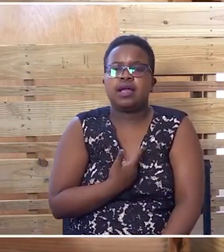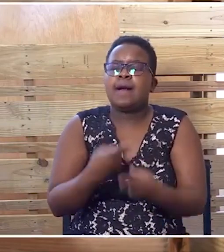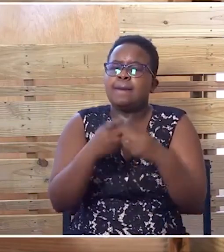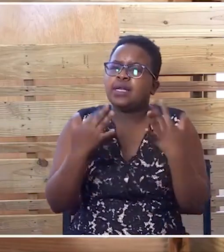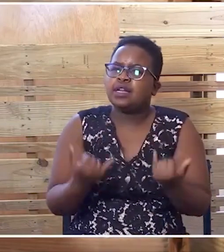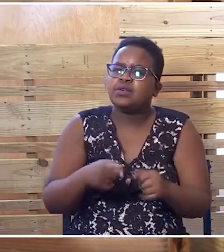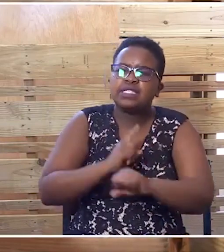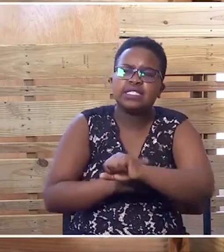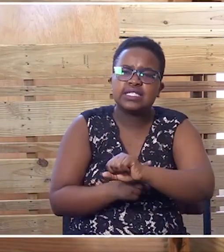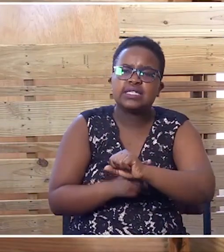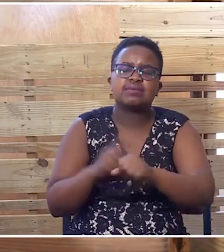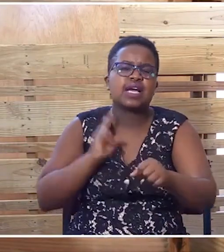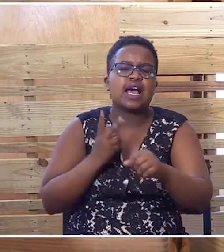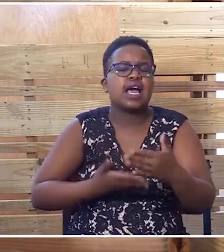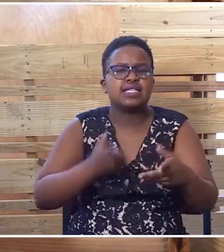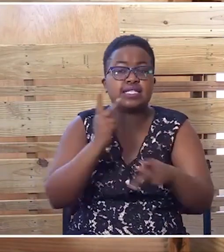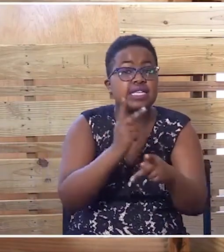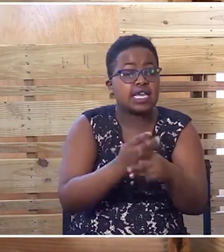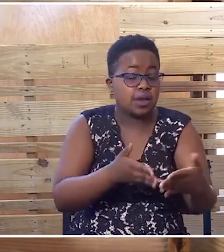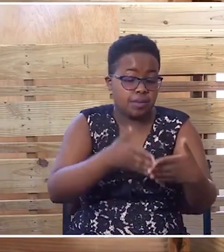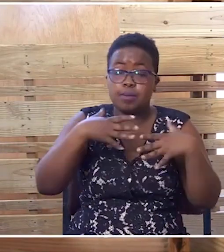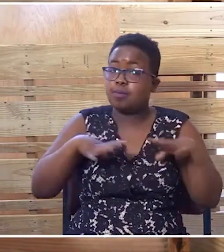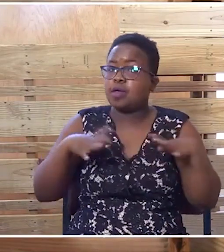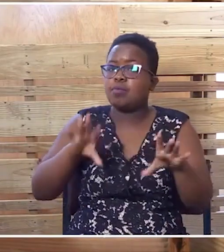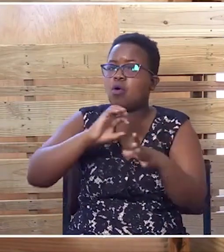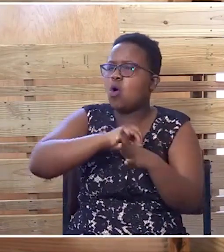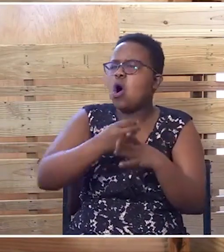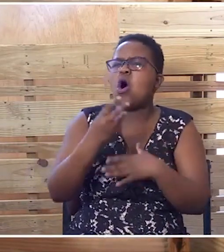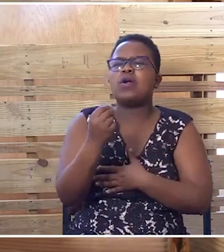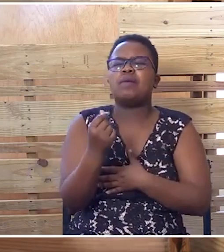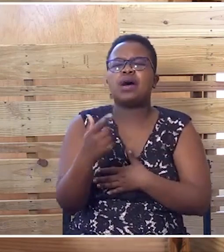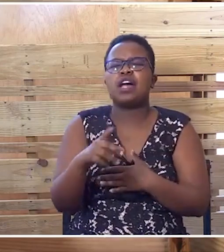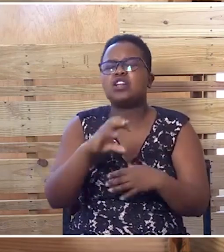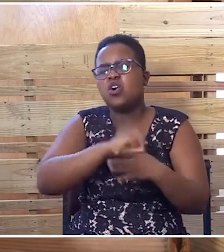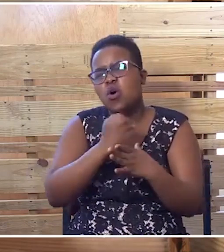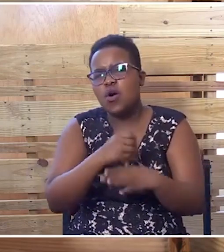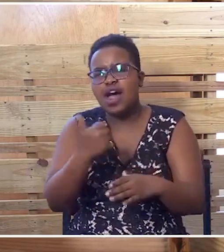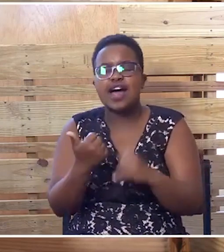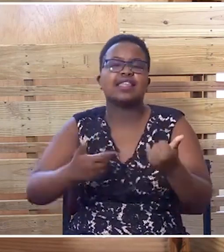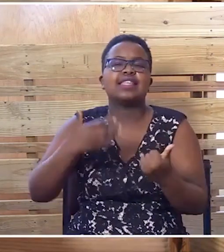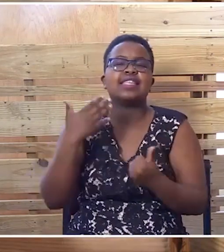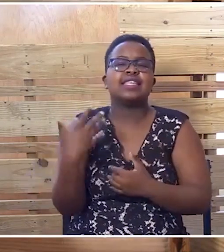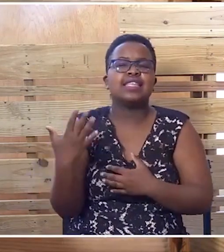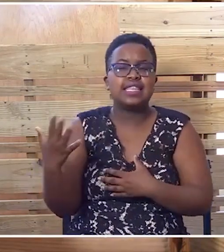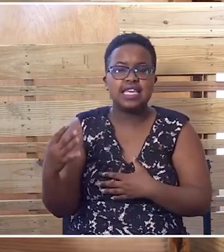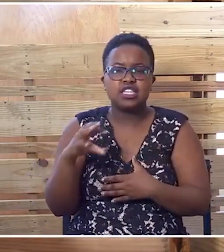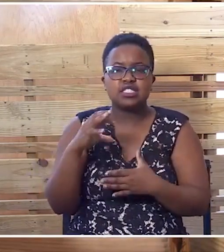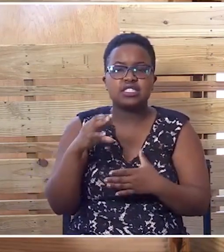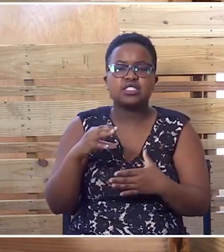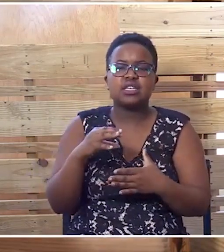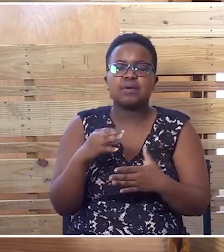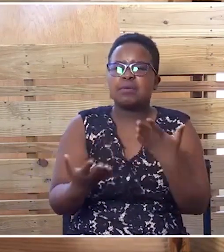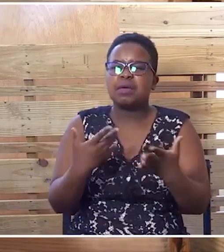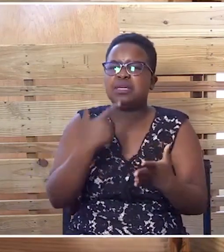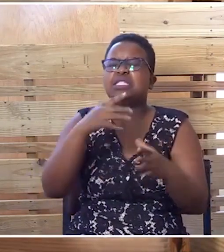times when we have put people or we've put money or we put things of value between us and God, and we